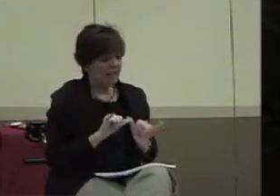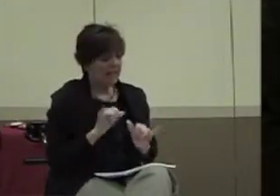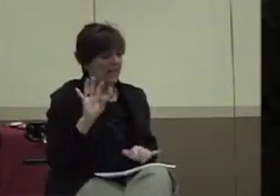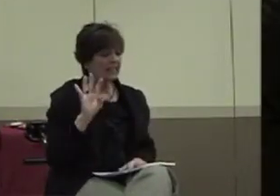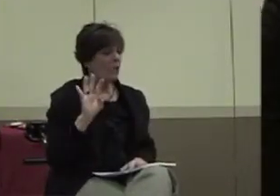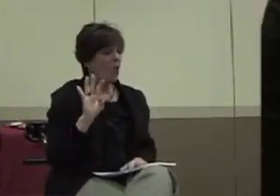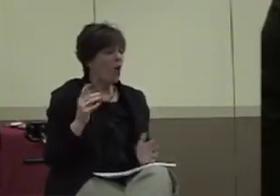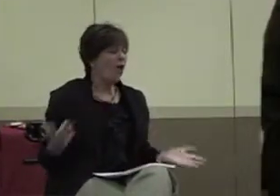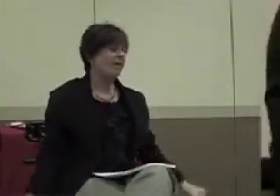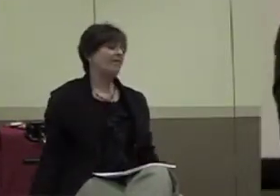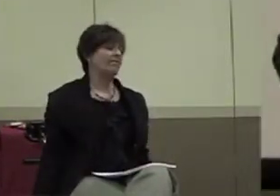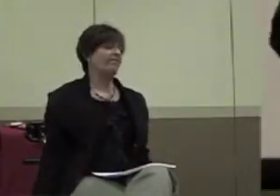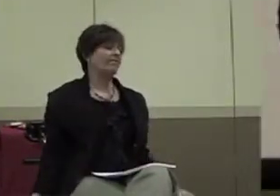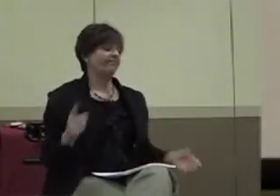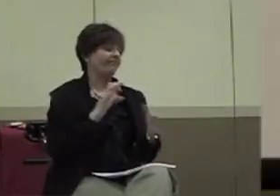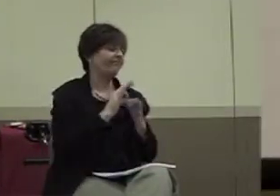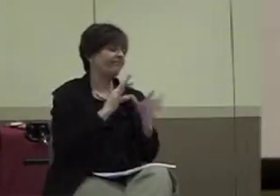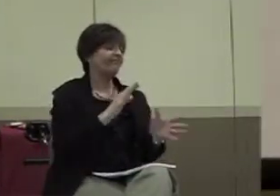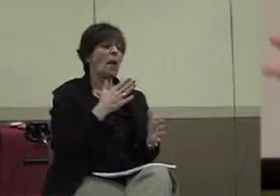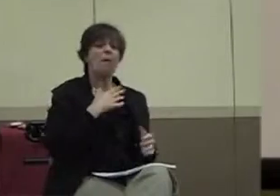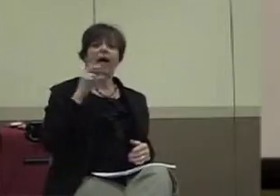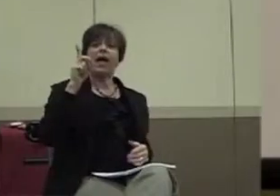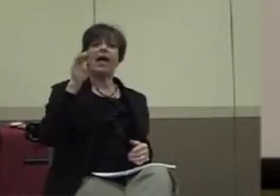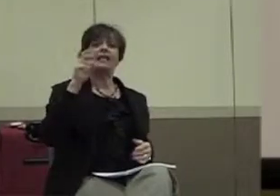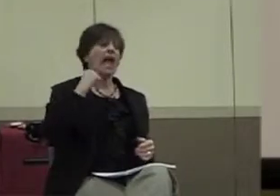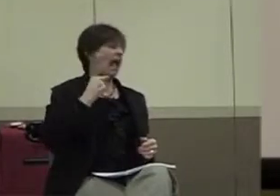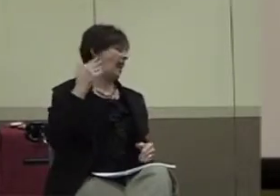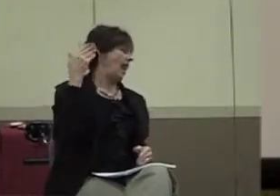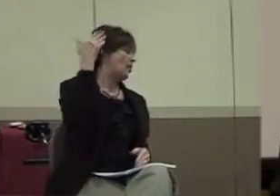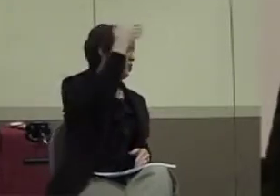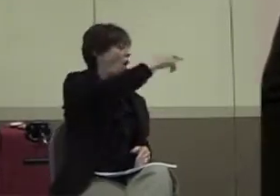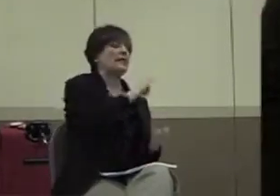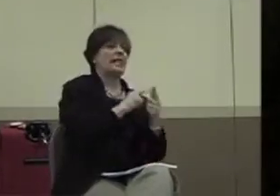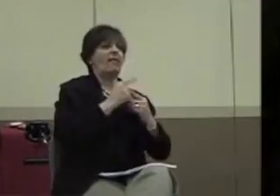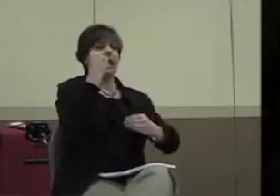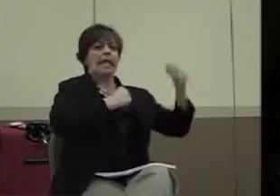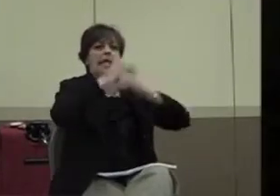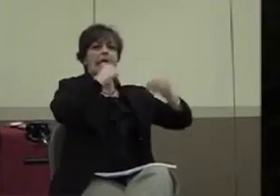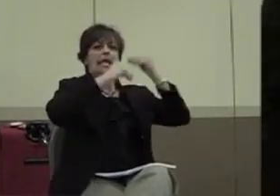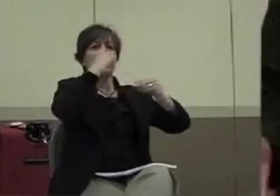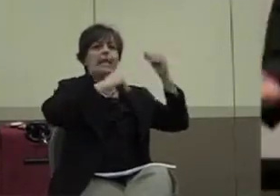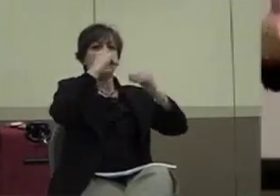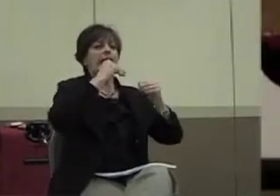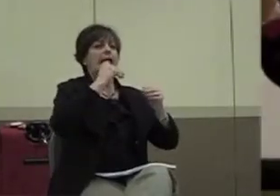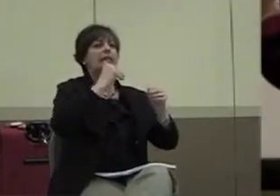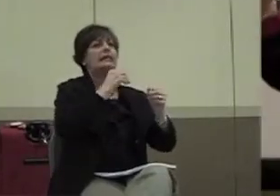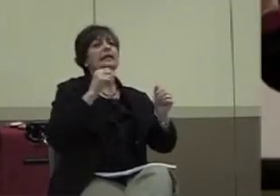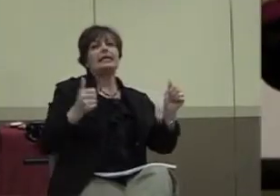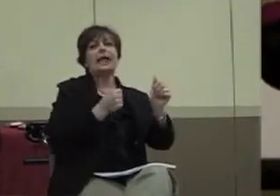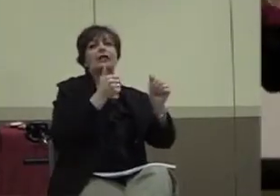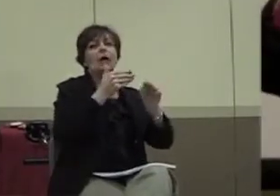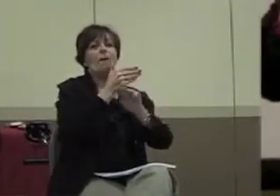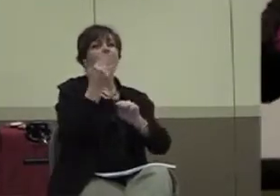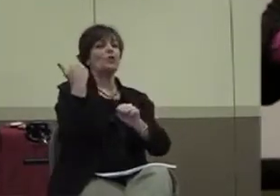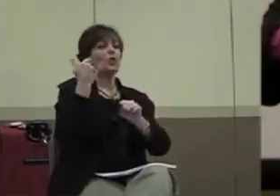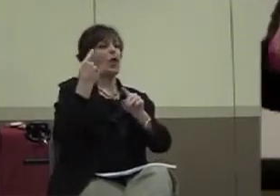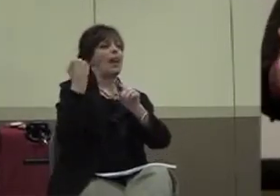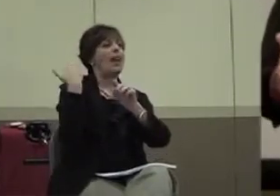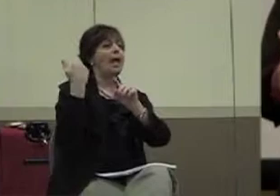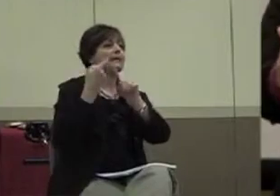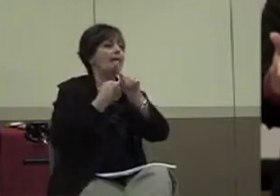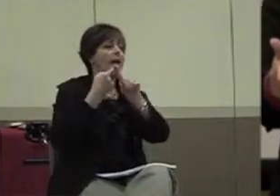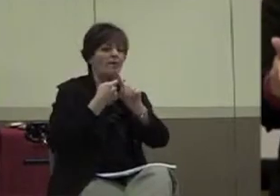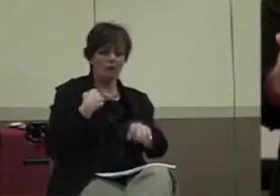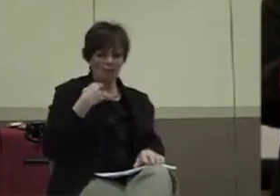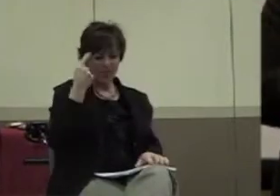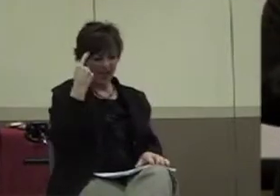my diet? Toss it out the window and eat everything I didn't eat for the last month. So 6 years ago, I thought to myself, all right, Laura, how long have you